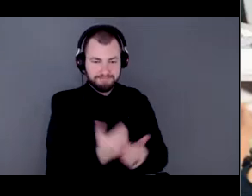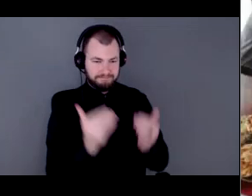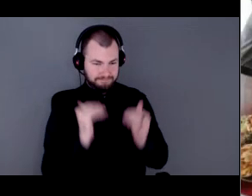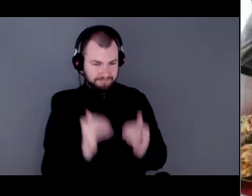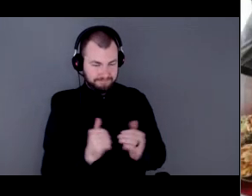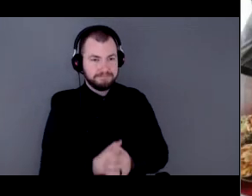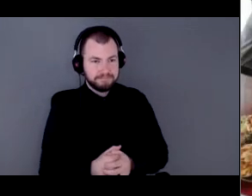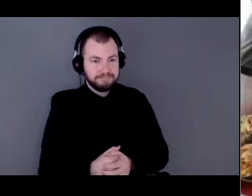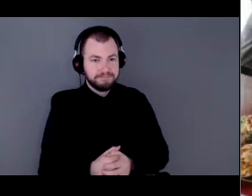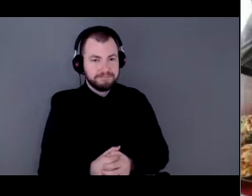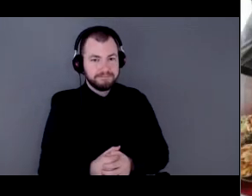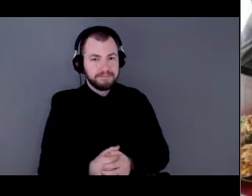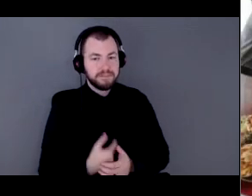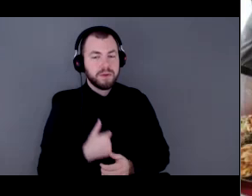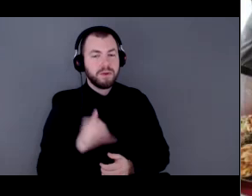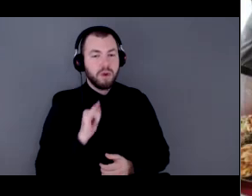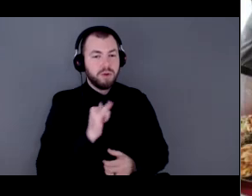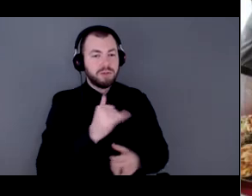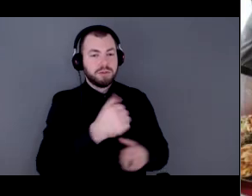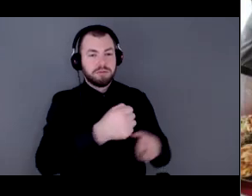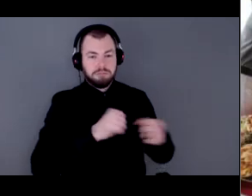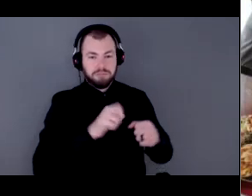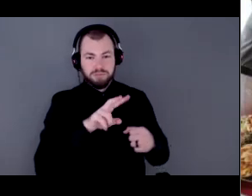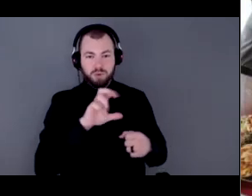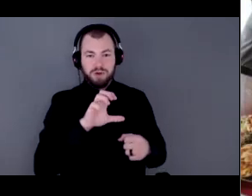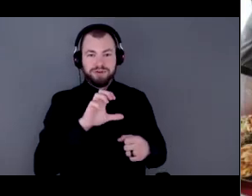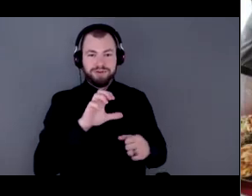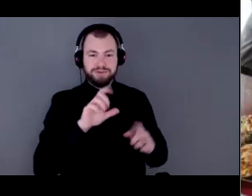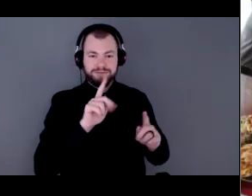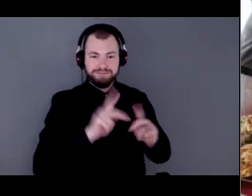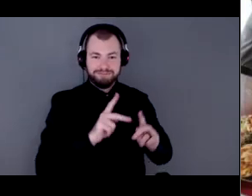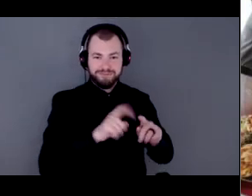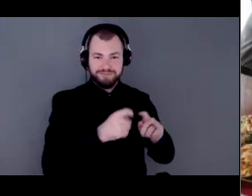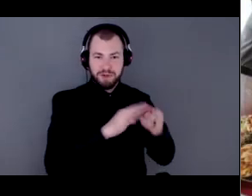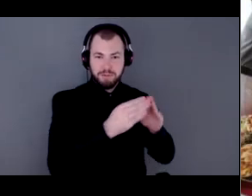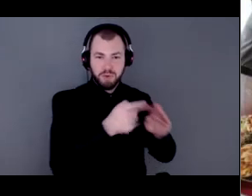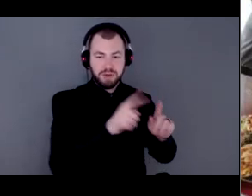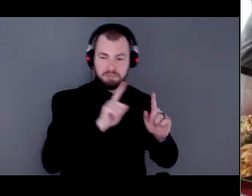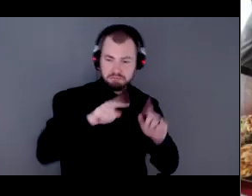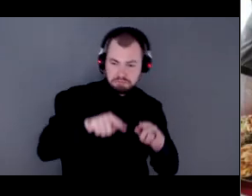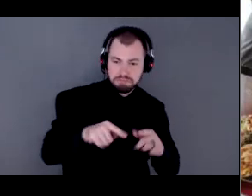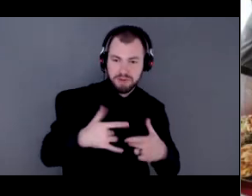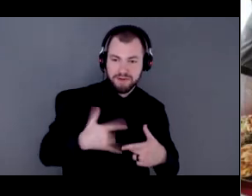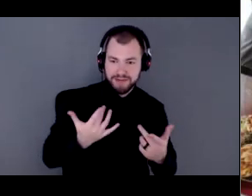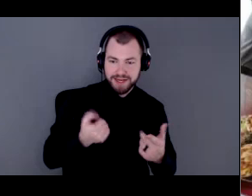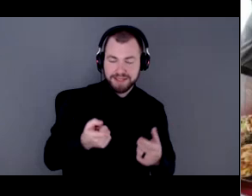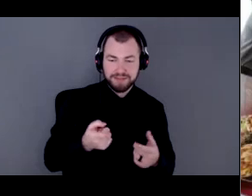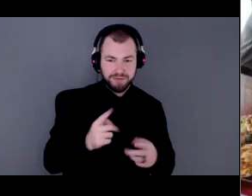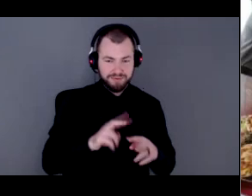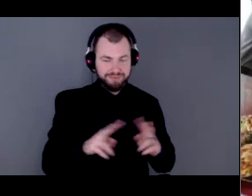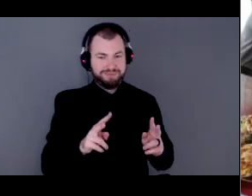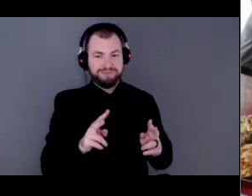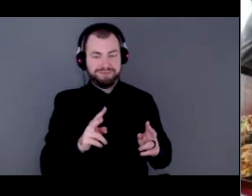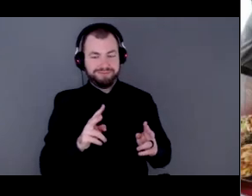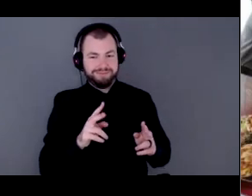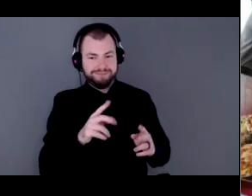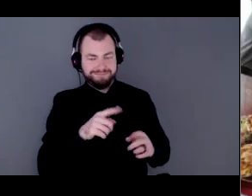also brought in 200 attendees at this event from the community. And so it was really well received. And one